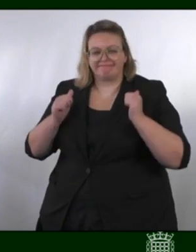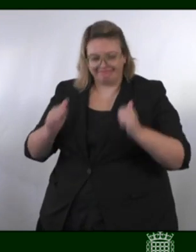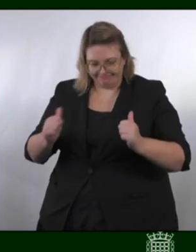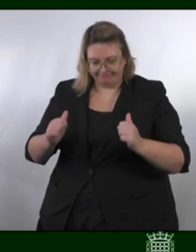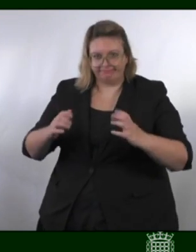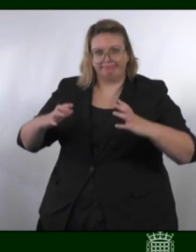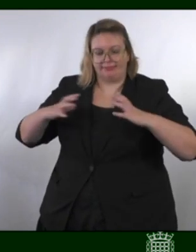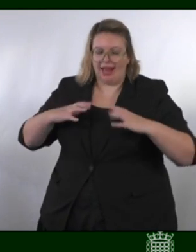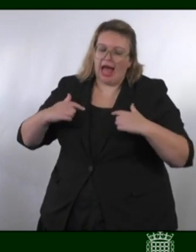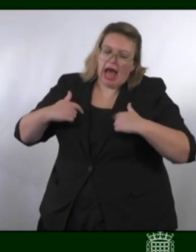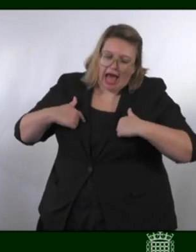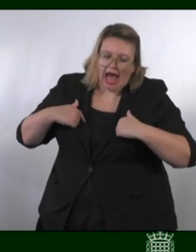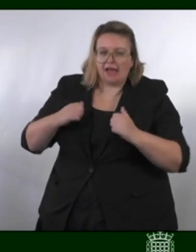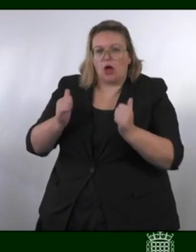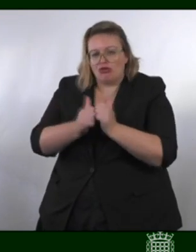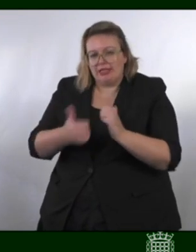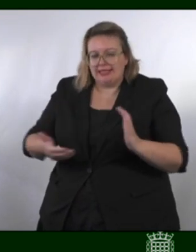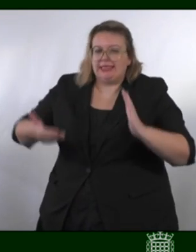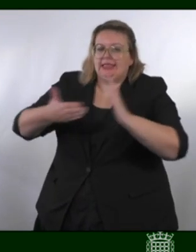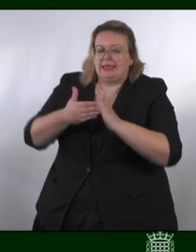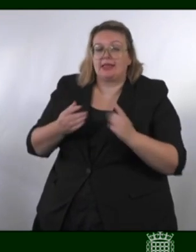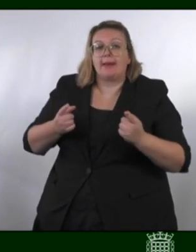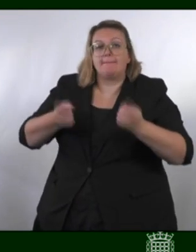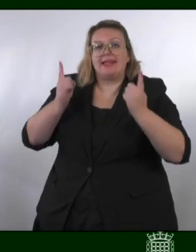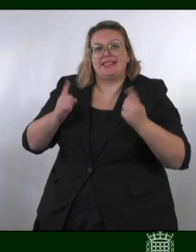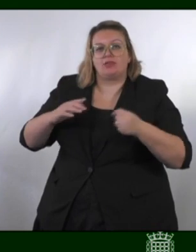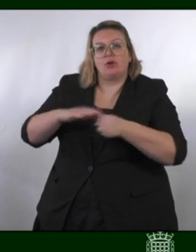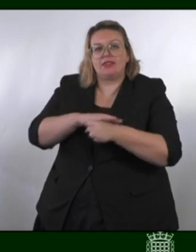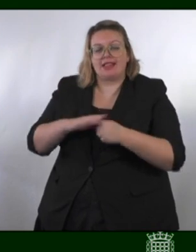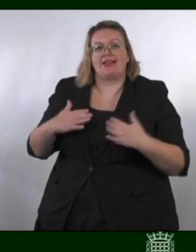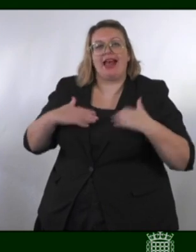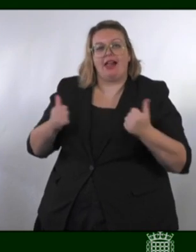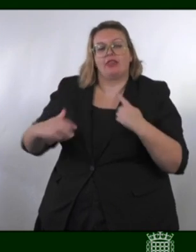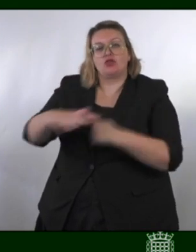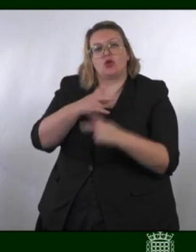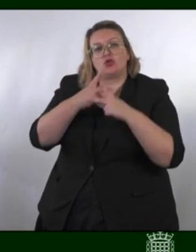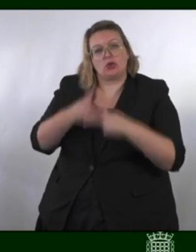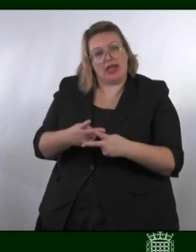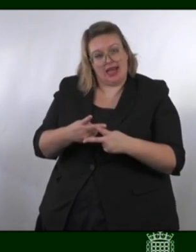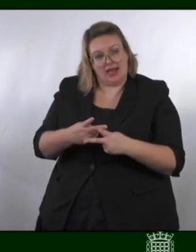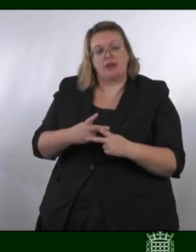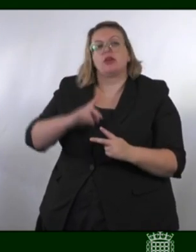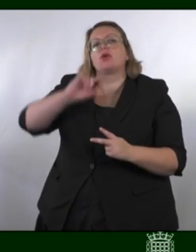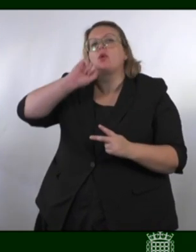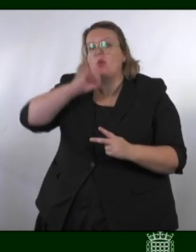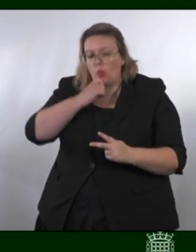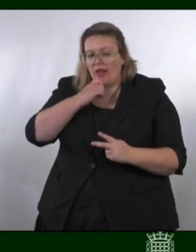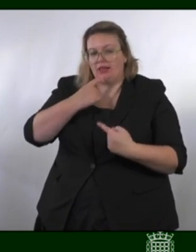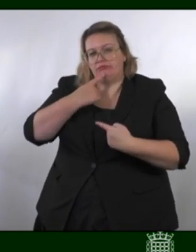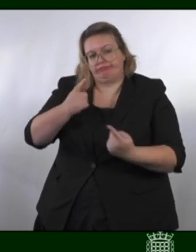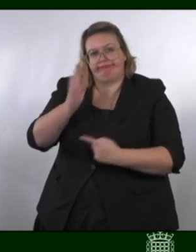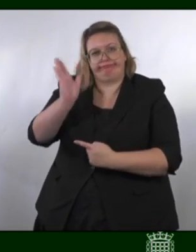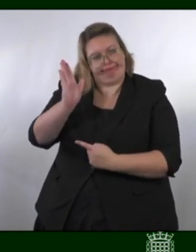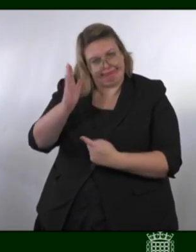Exceptionally, I've agreed to the Minister of State for Health and Social Care making a statement with a shorter notice period. So if